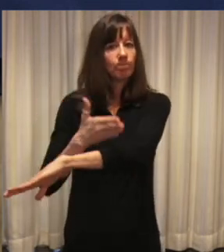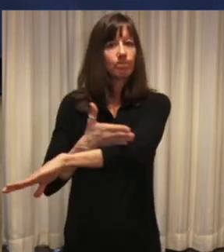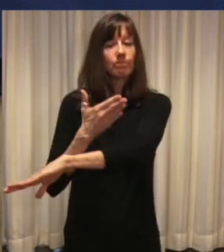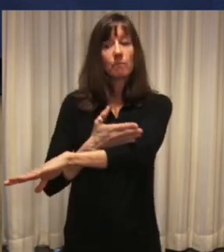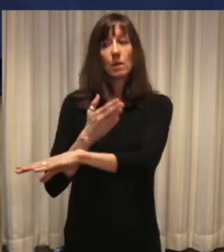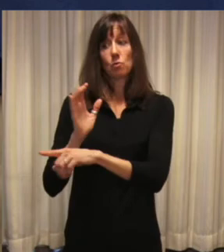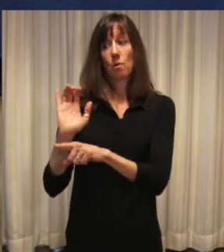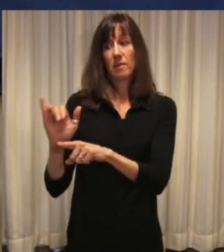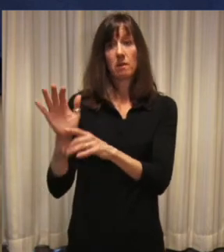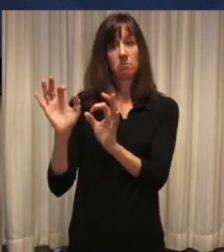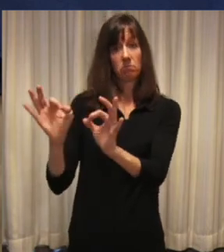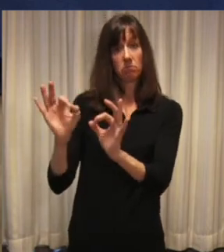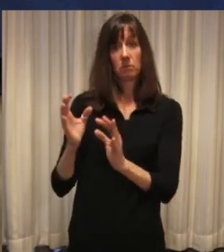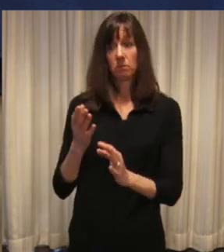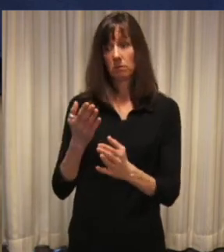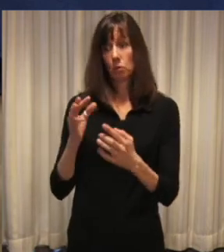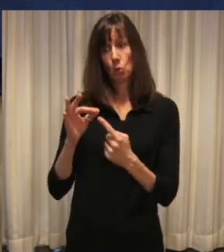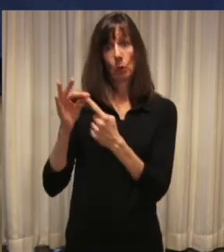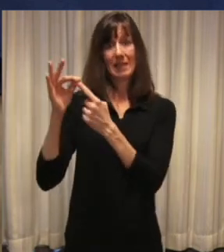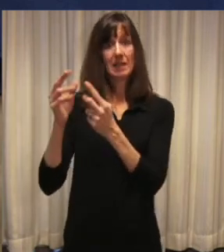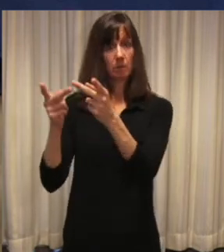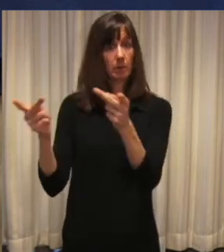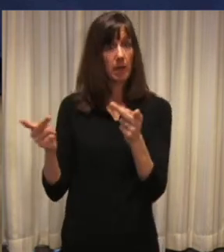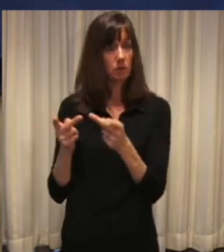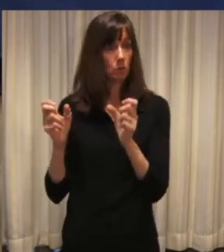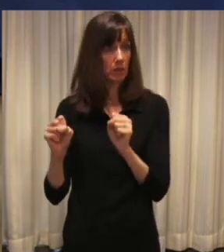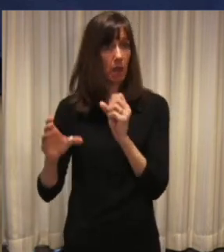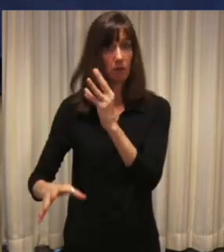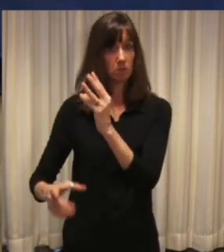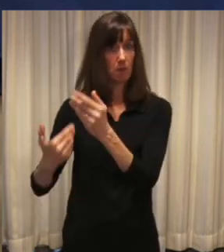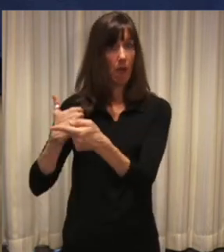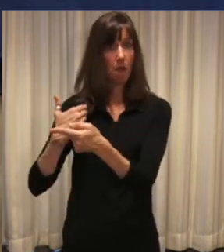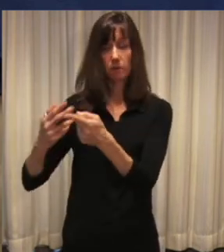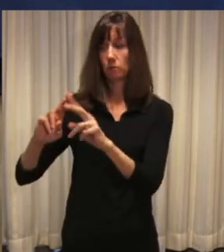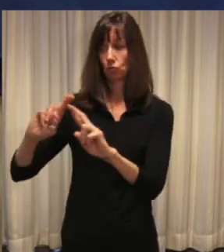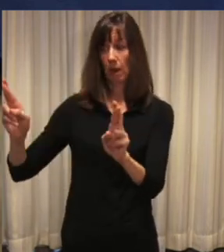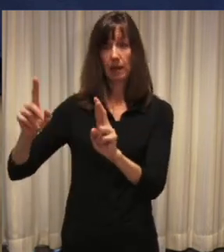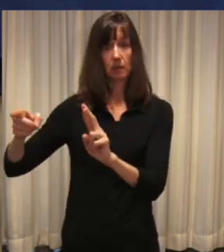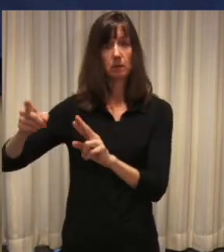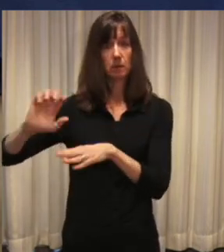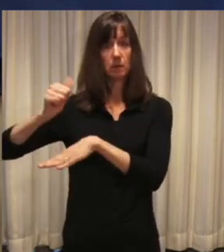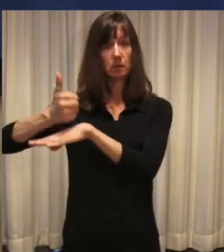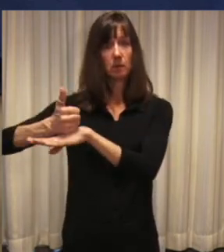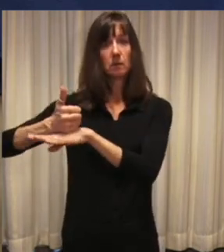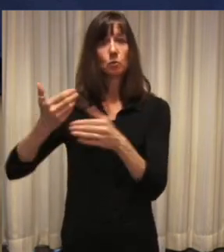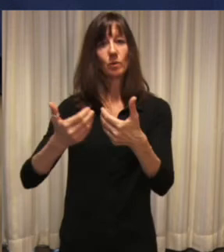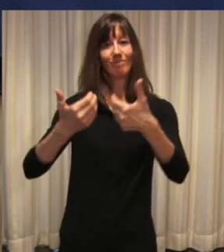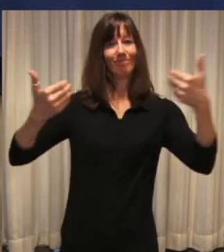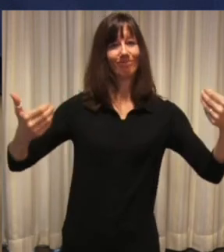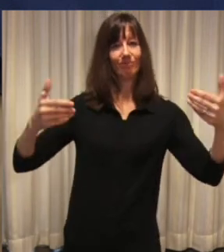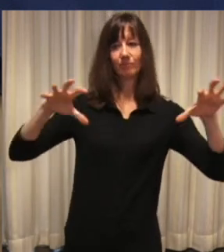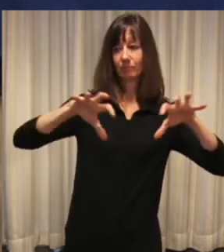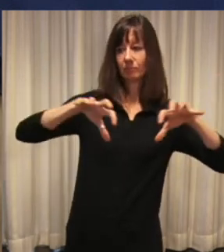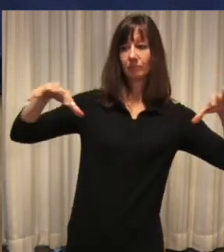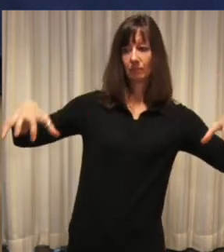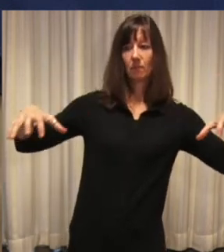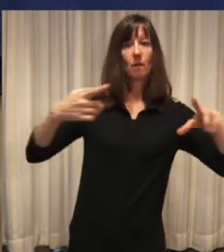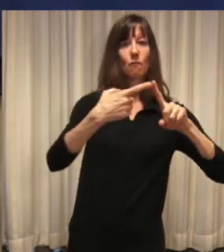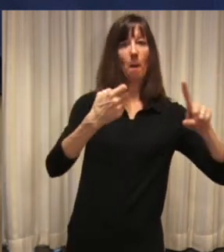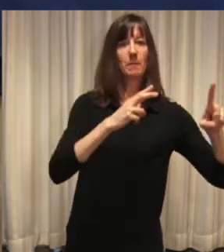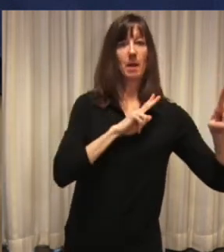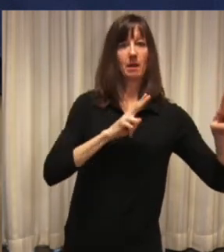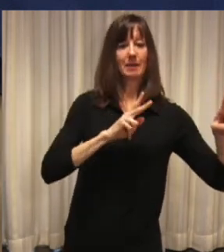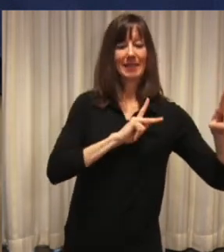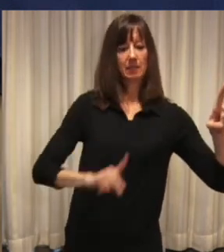unique spot for this, because we are disconnected from the the high school proper. Right. So we can easily shut that off